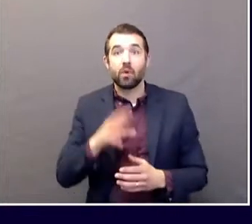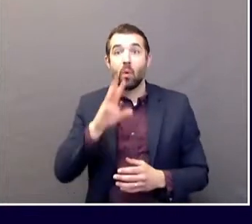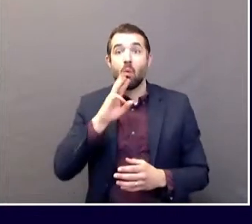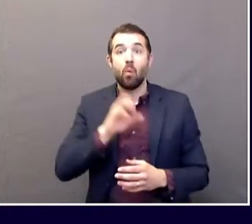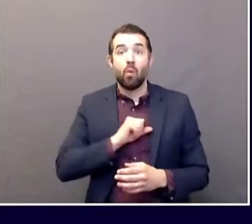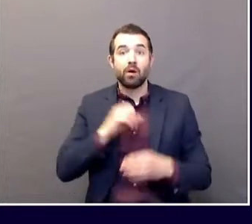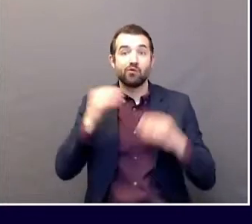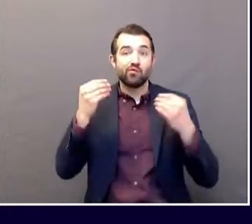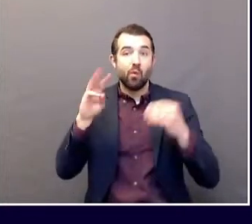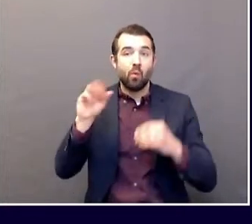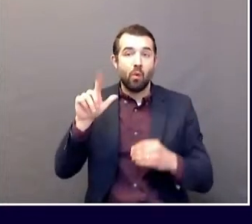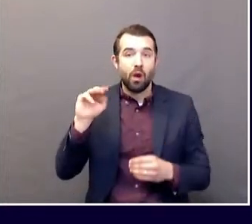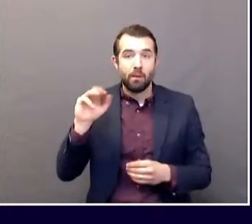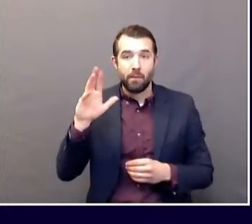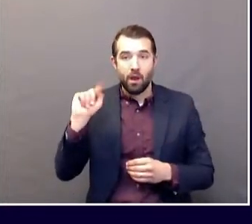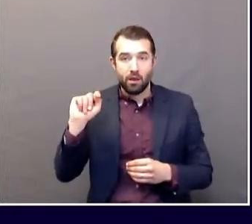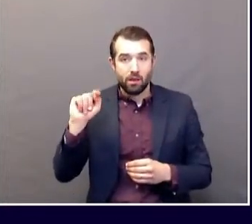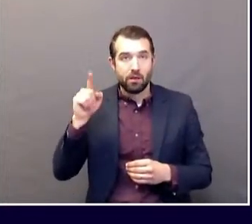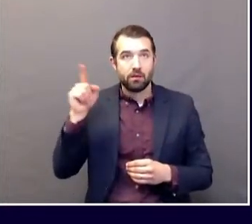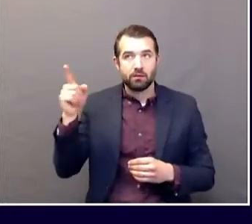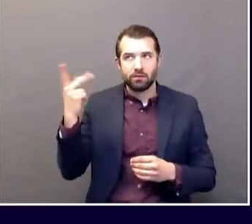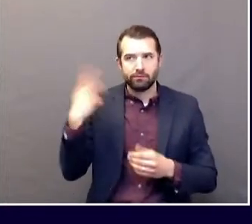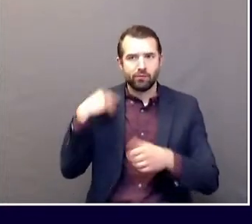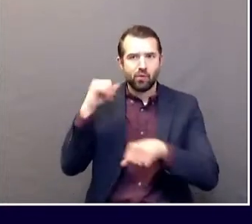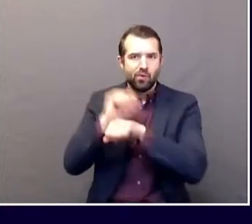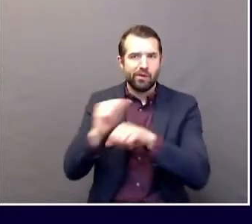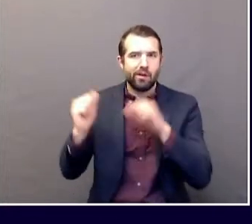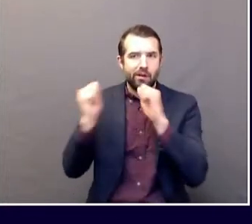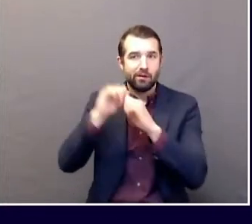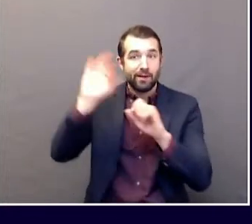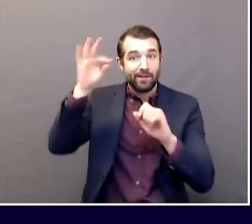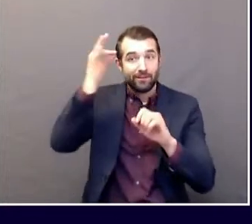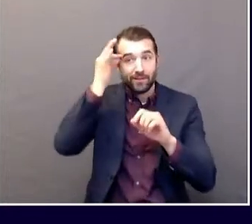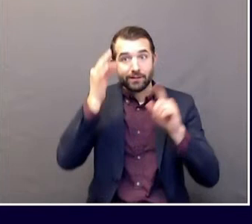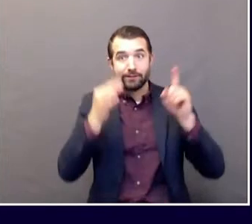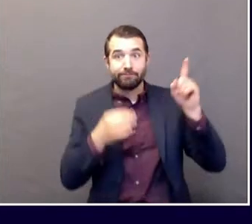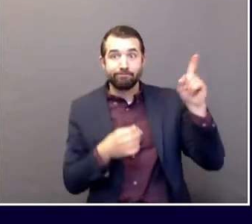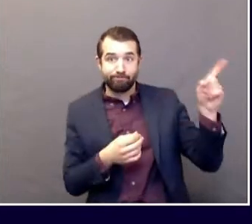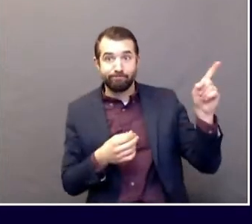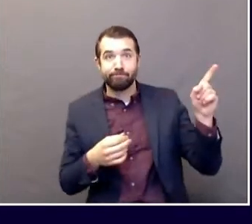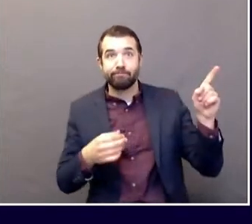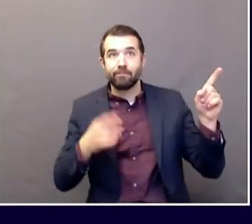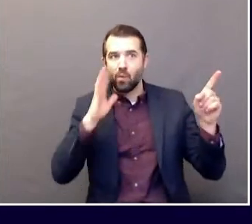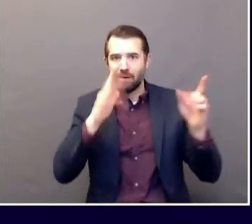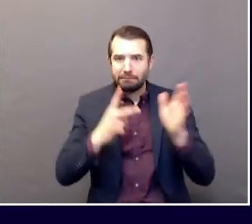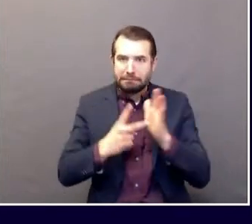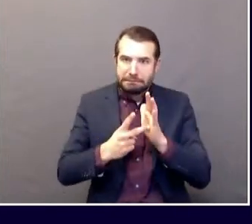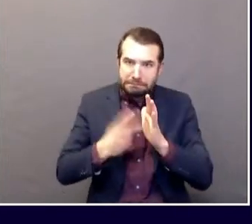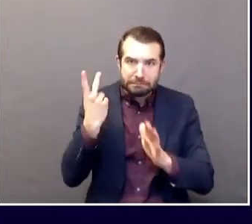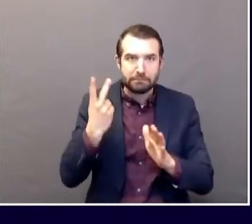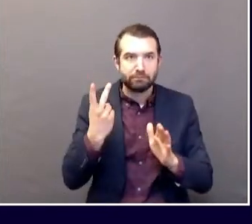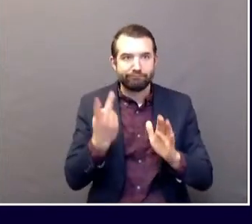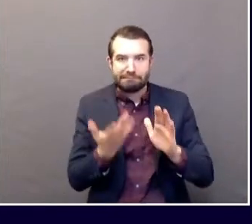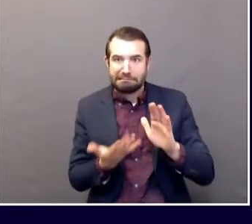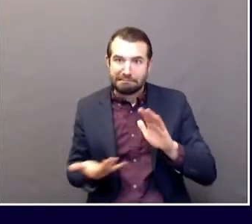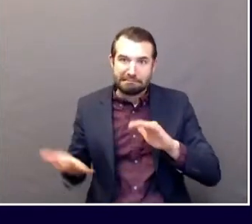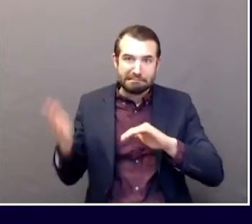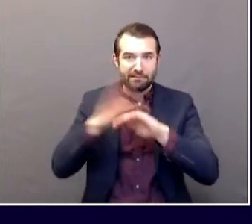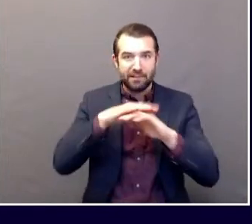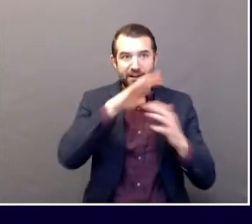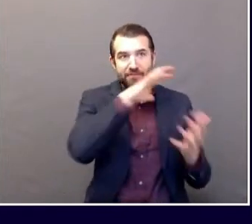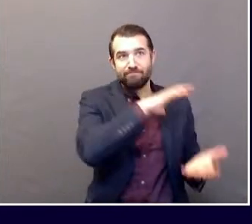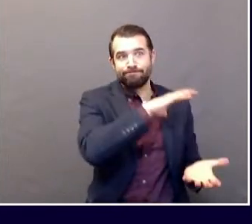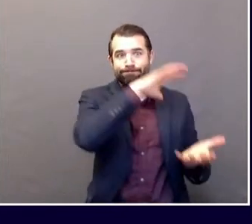federal government. We heard this week that the federal government will double that extra supply to pharmacies. Next week, we're working on